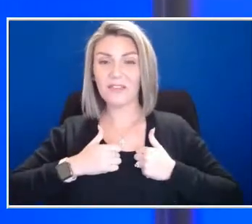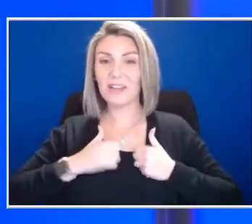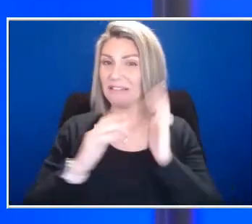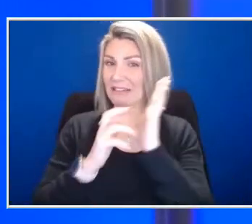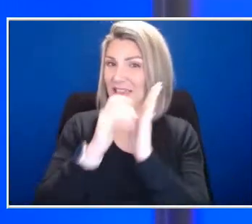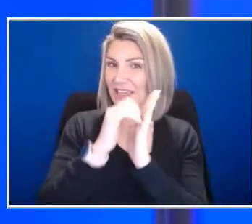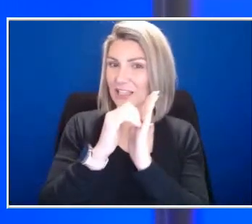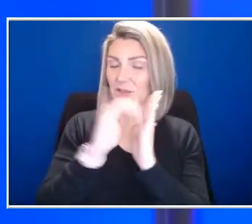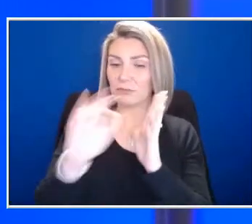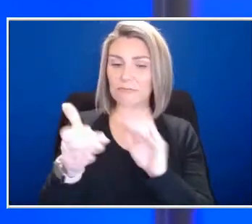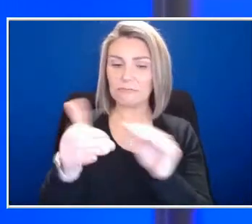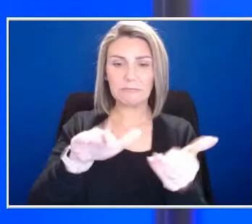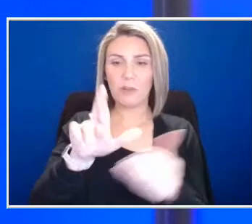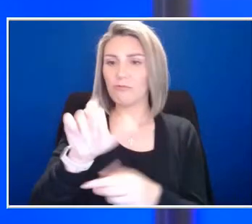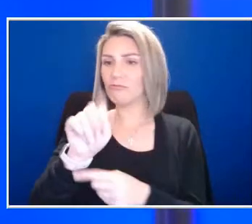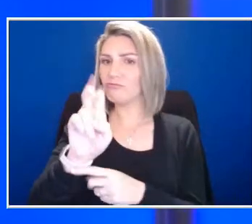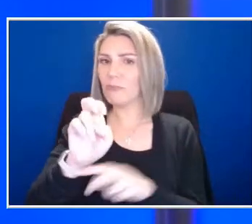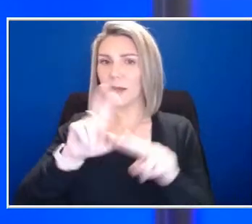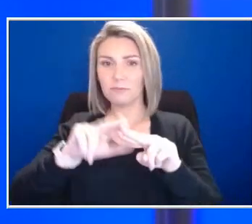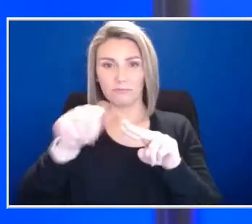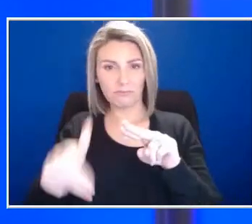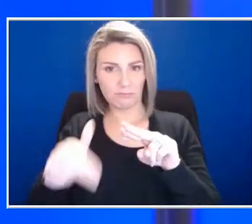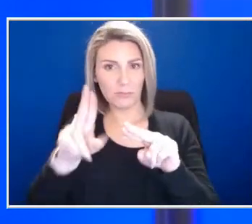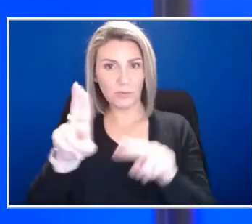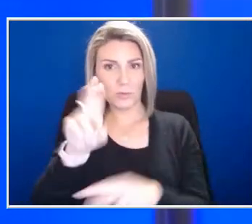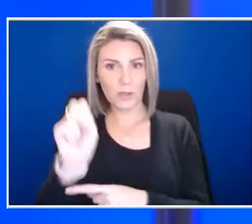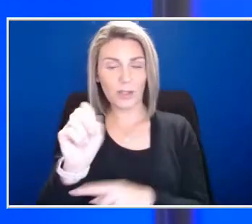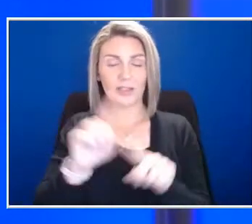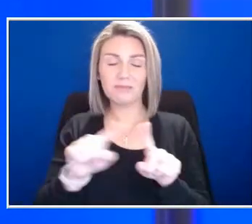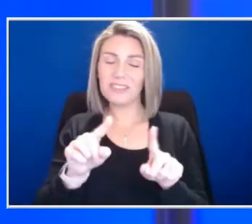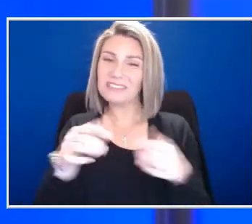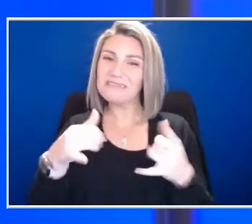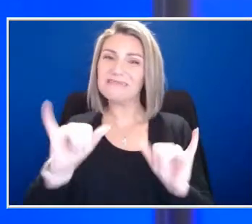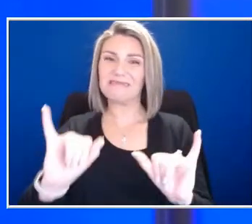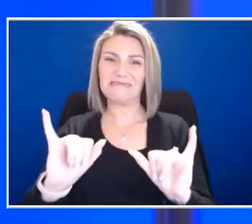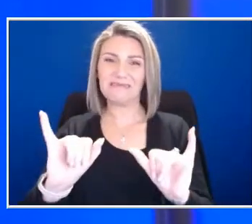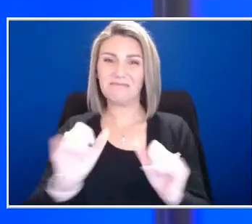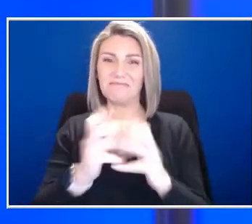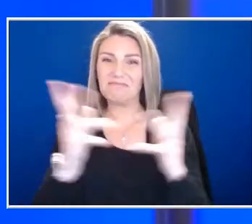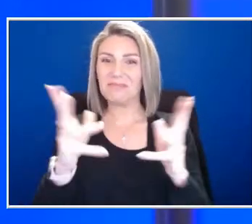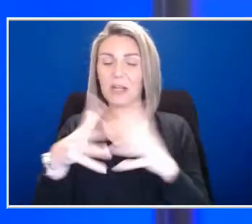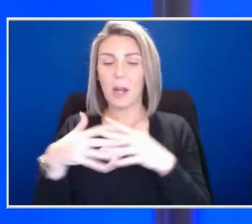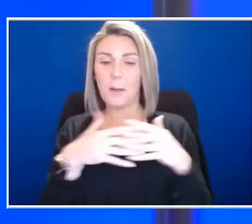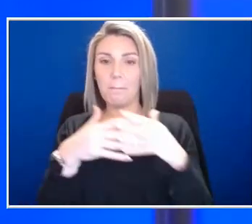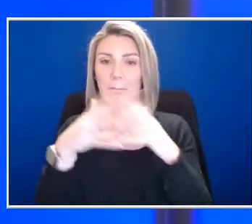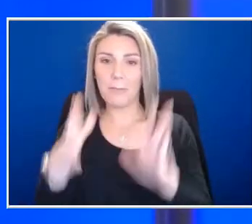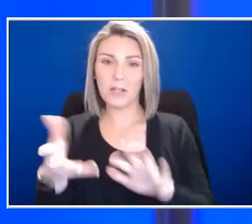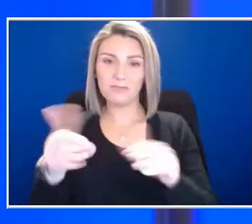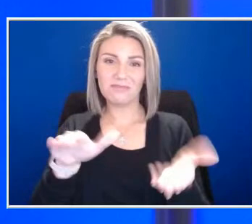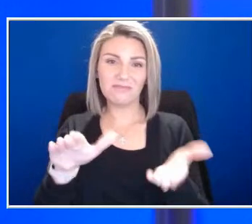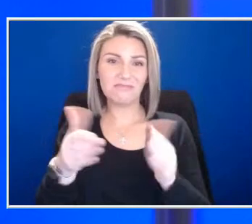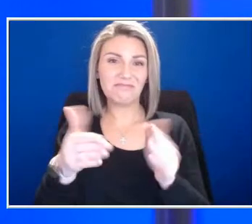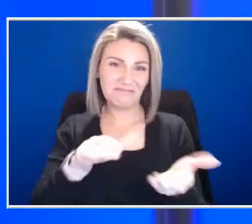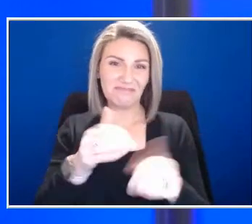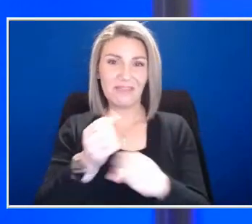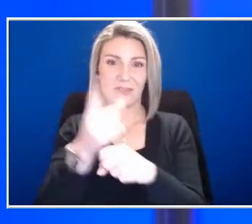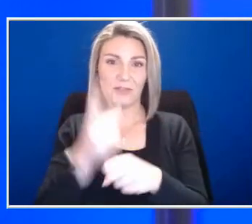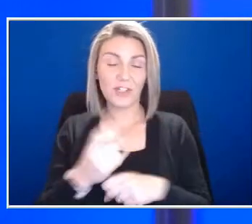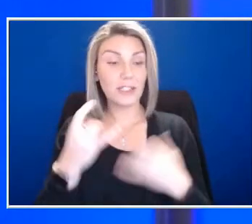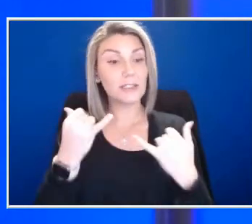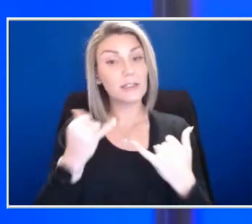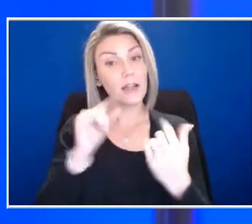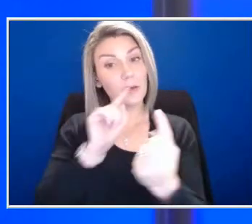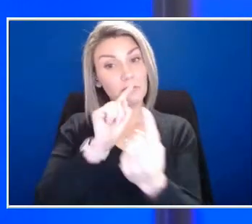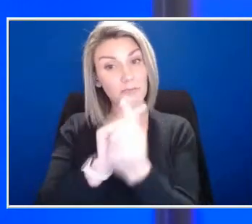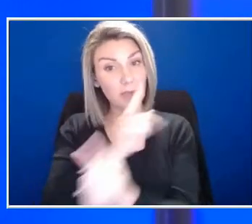the U.S., but it still kills hundreds of thousands of Americans every single year. And today, we are meeting a patient who is